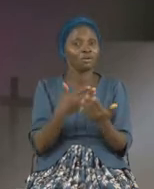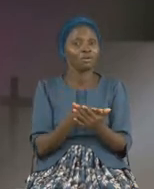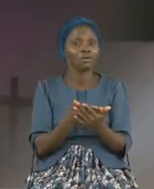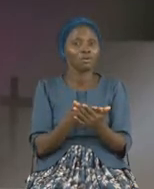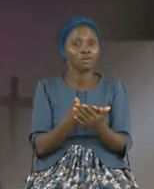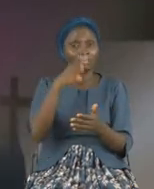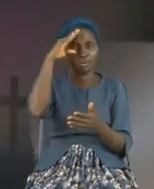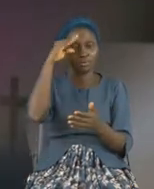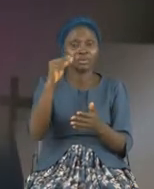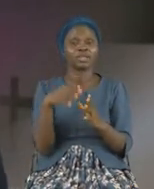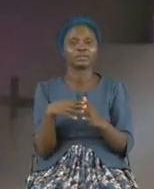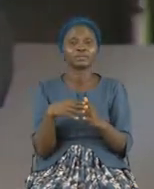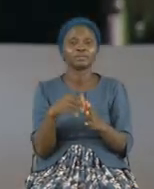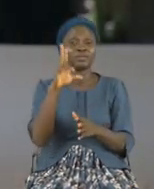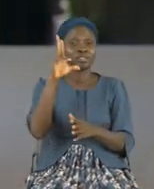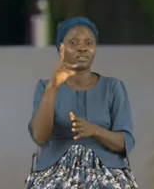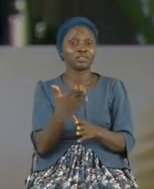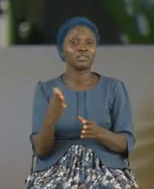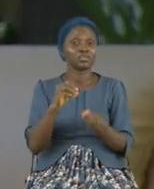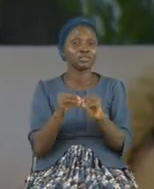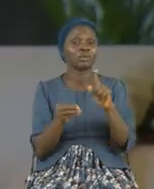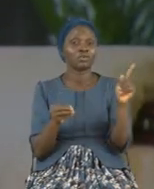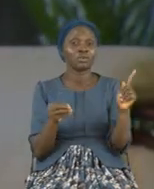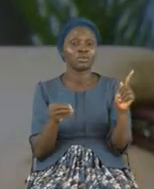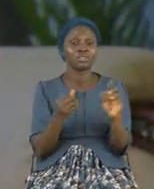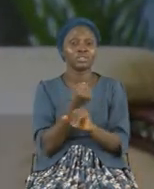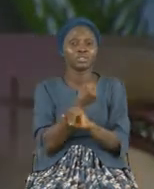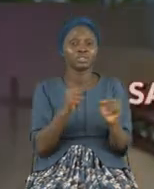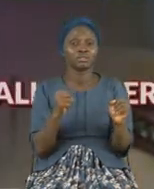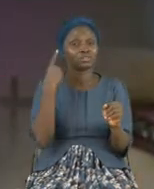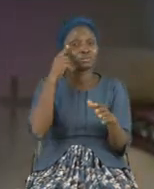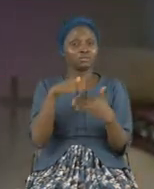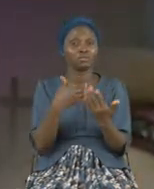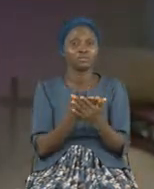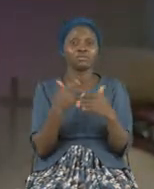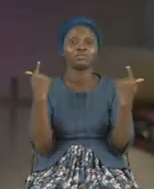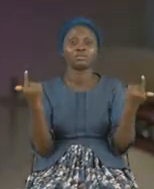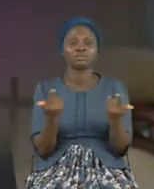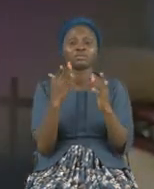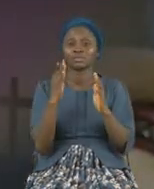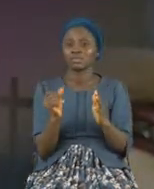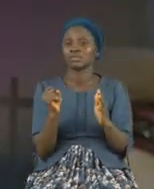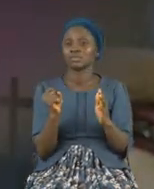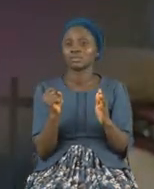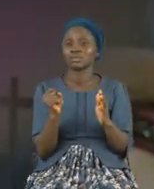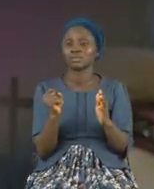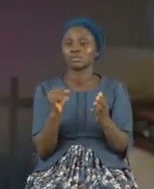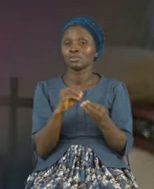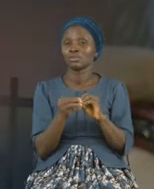Three things. Number one, salvation for all sinners. Number two, healing